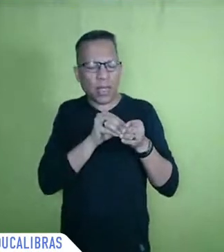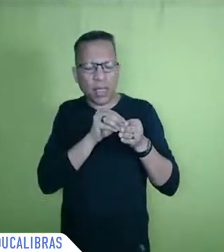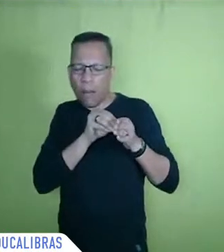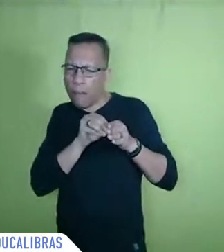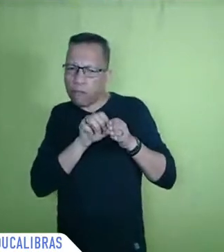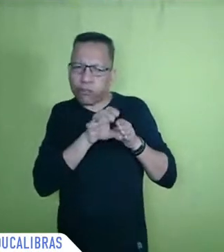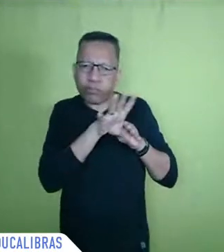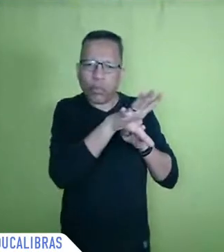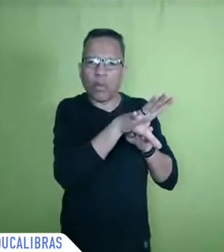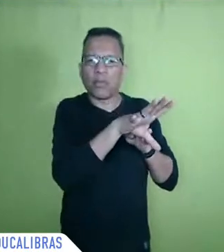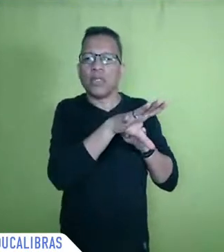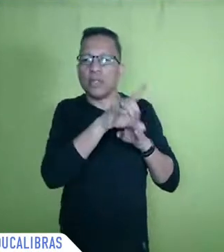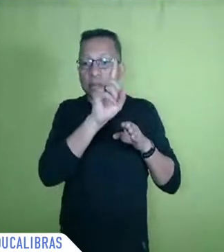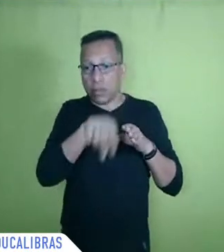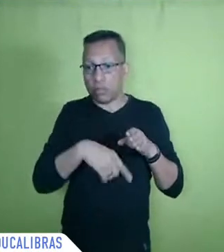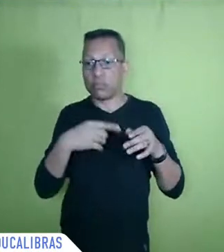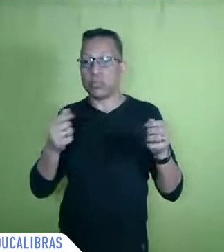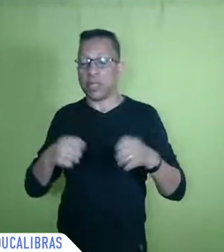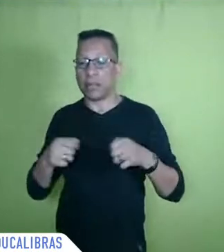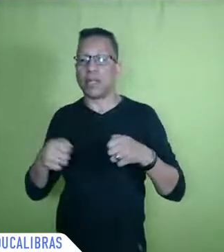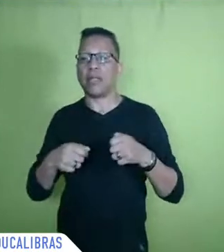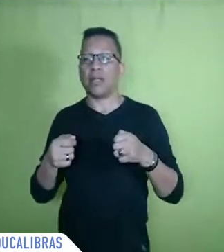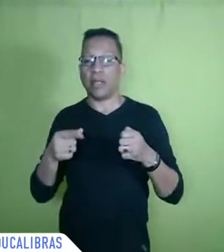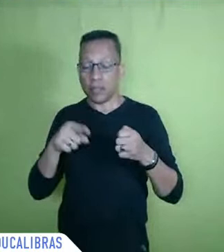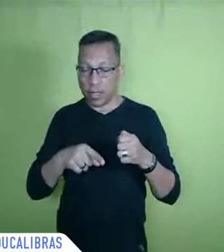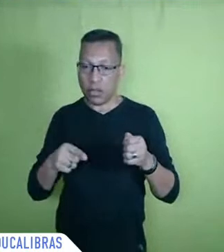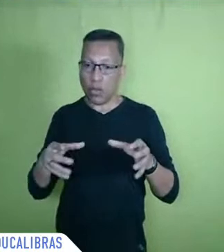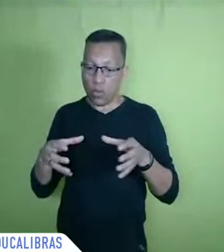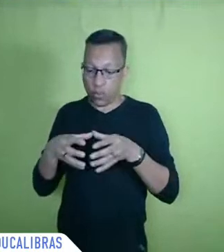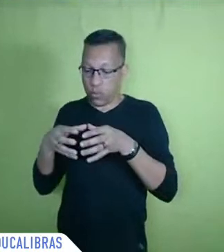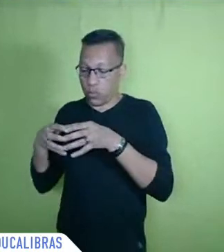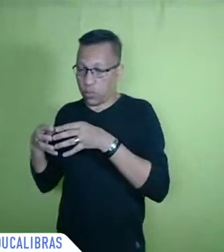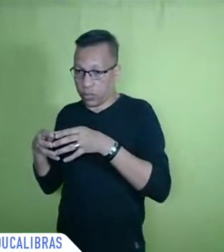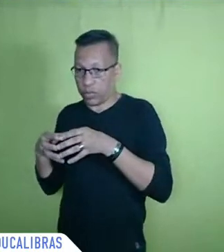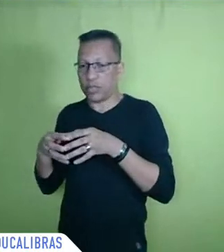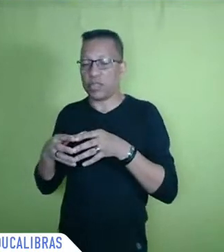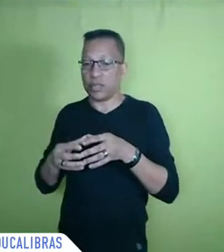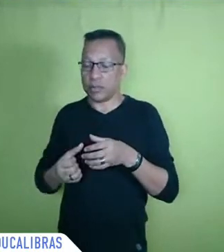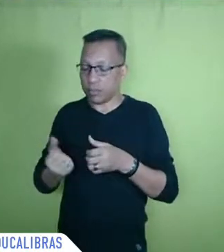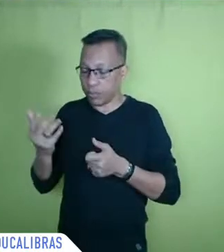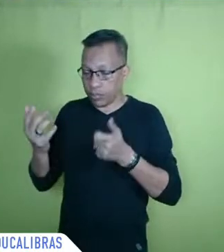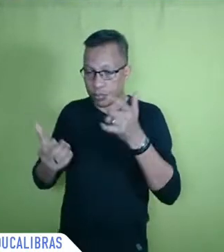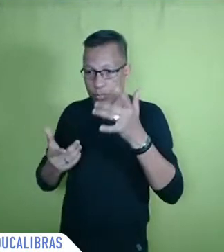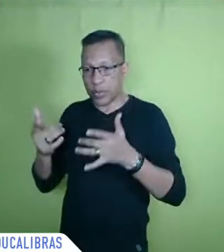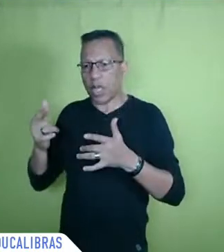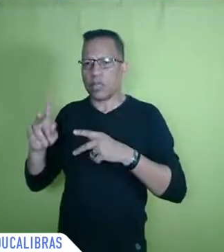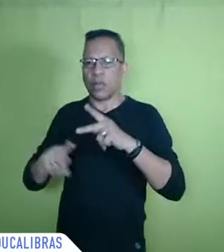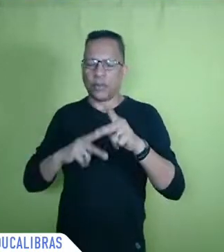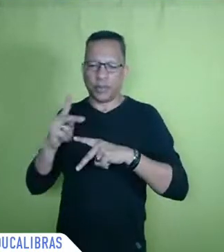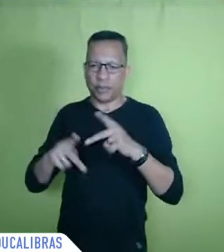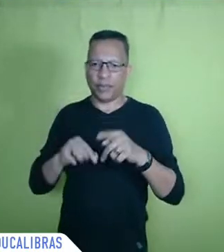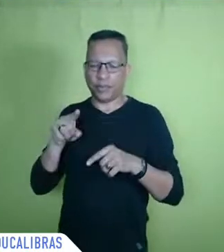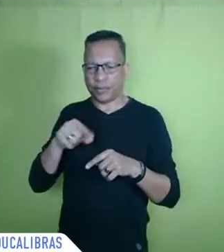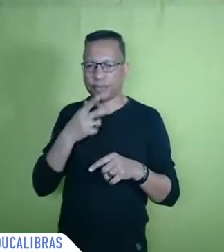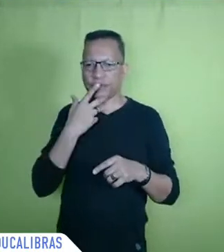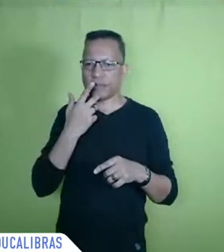of distribution. It's important to say that there are some public expenses